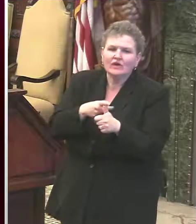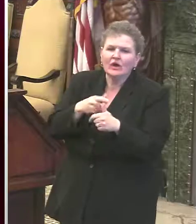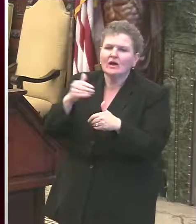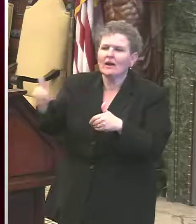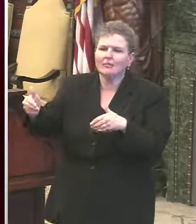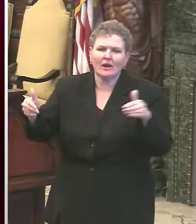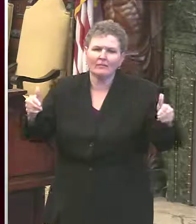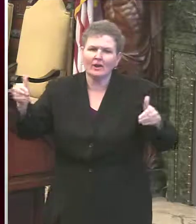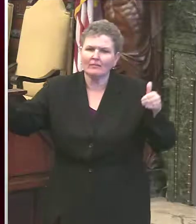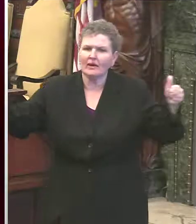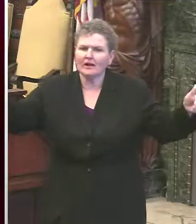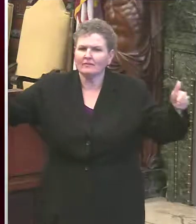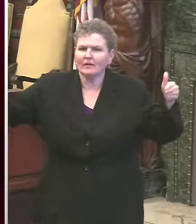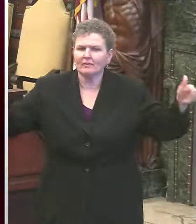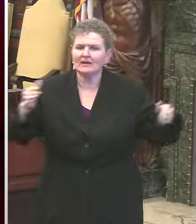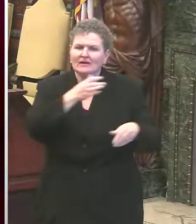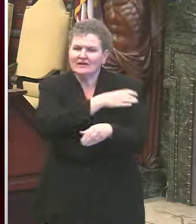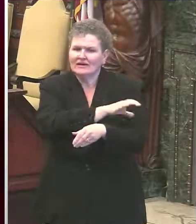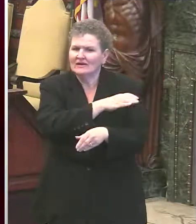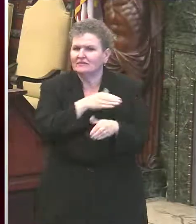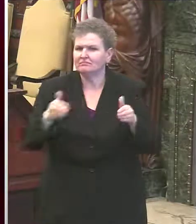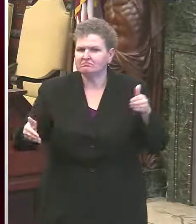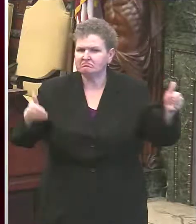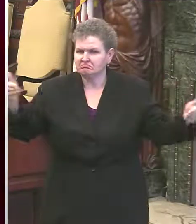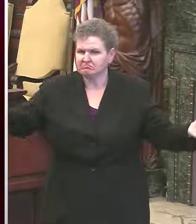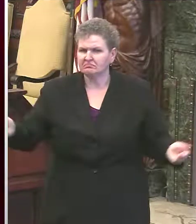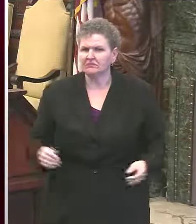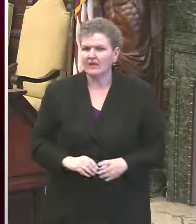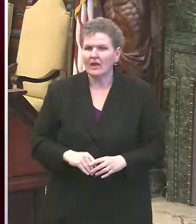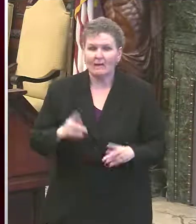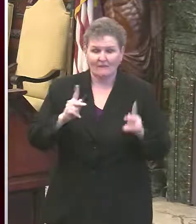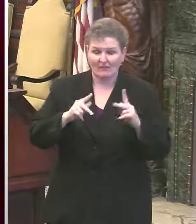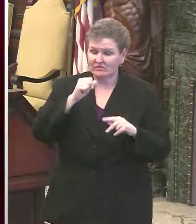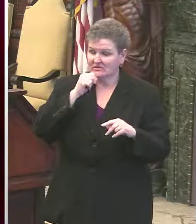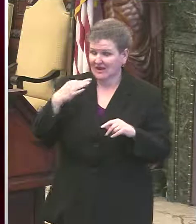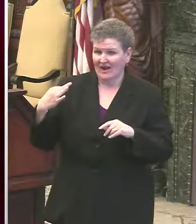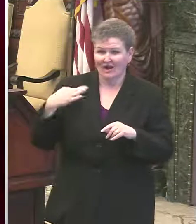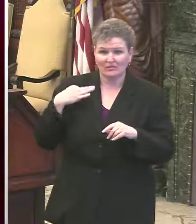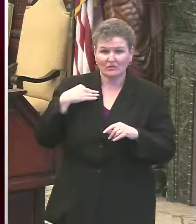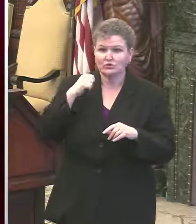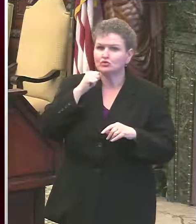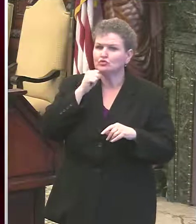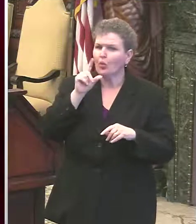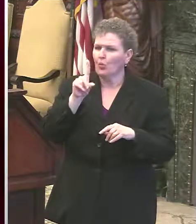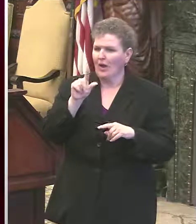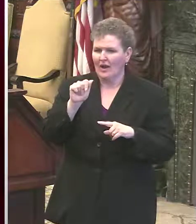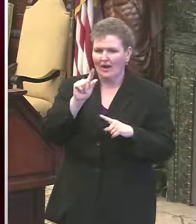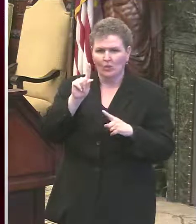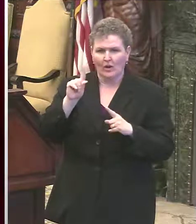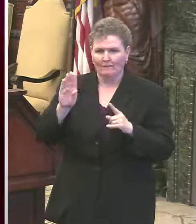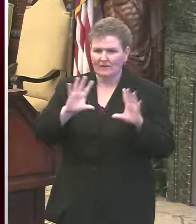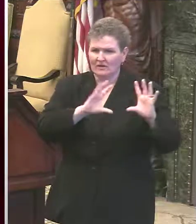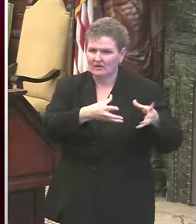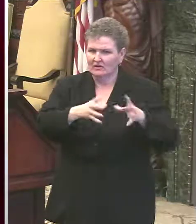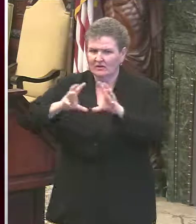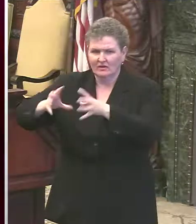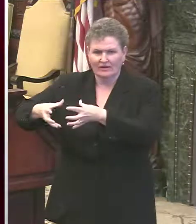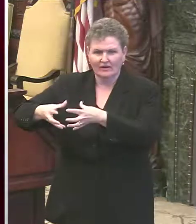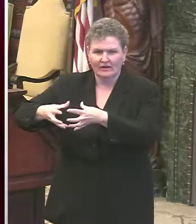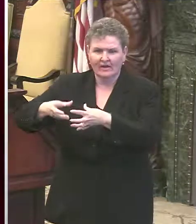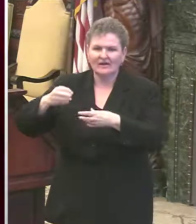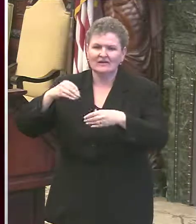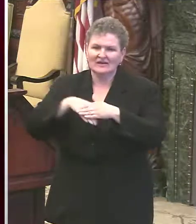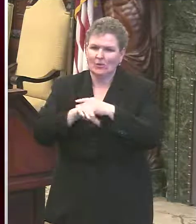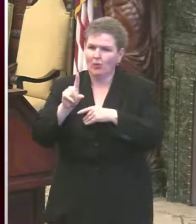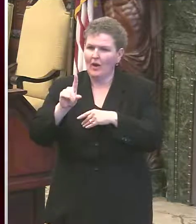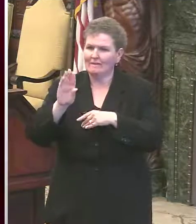sites. And for those who are not eligible because they're not in phase 1A or 1B, we'll enter them into the vaccine interest database.